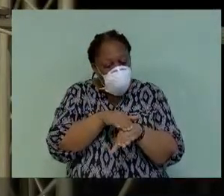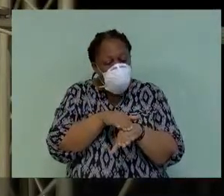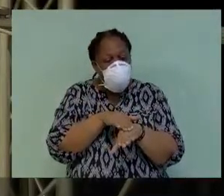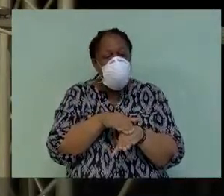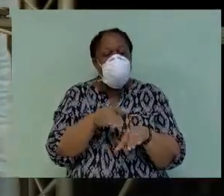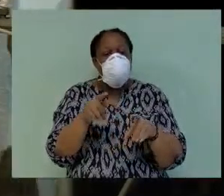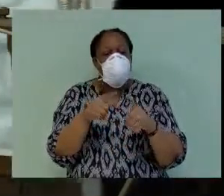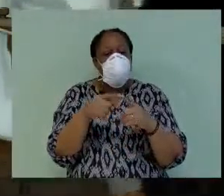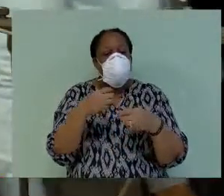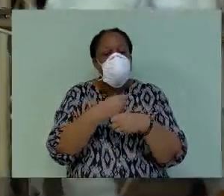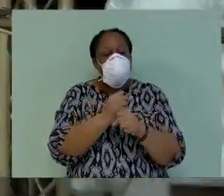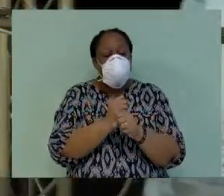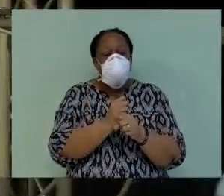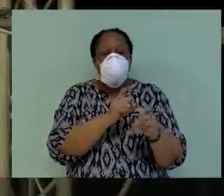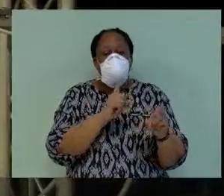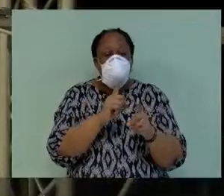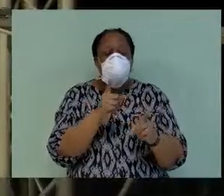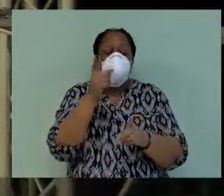Thank you.